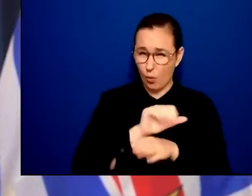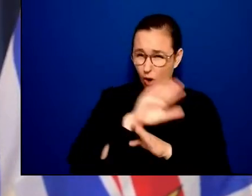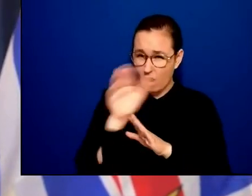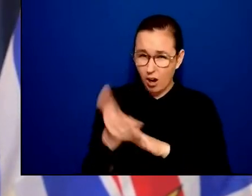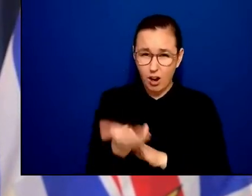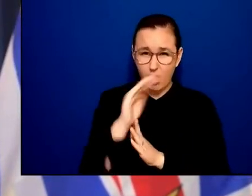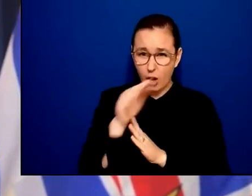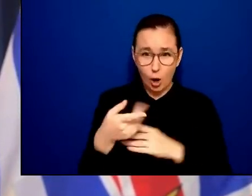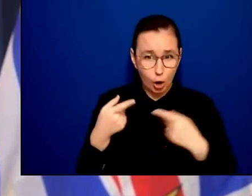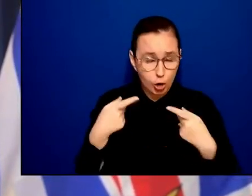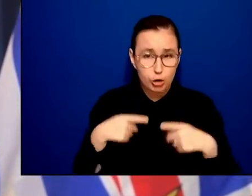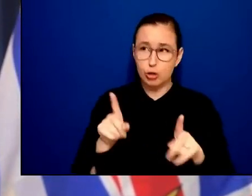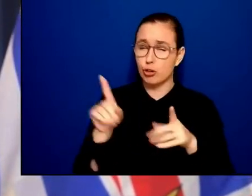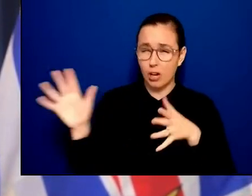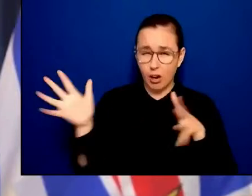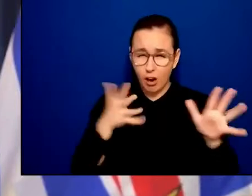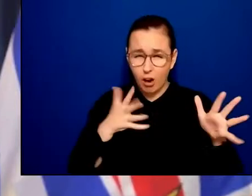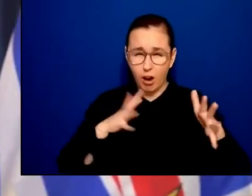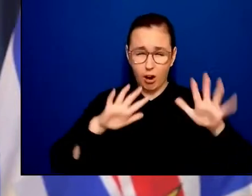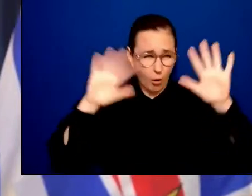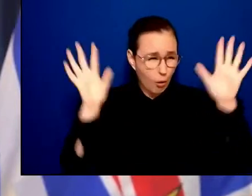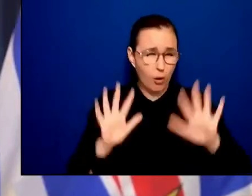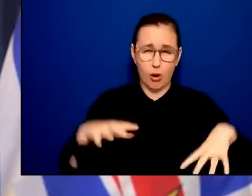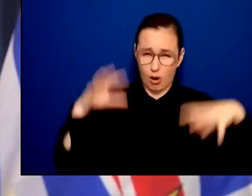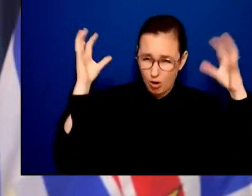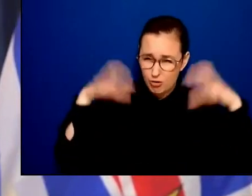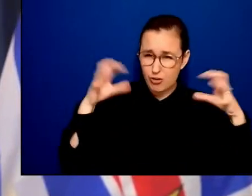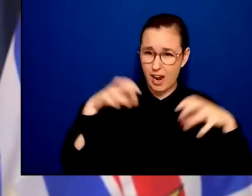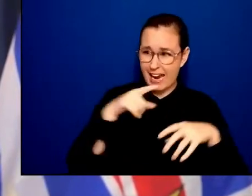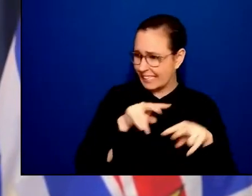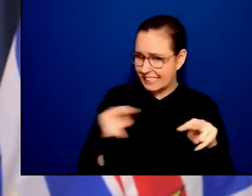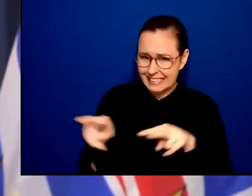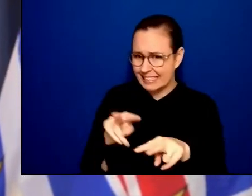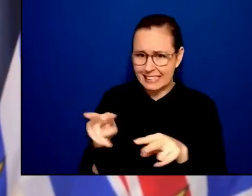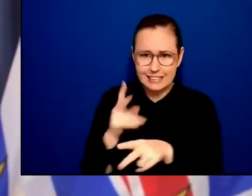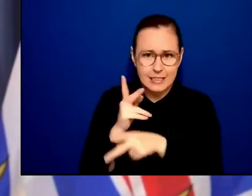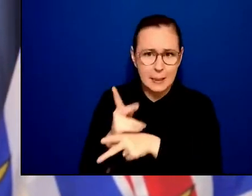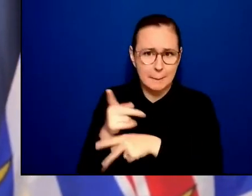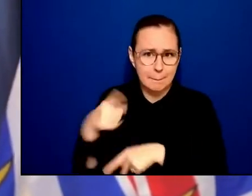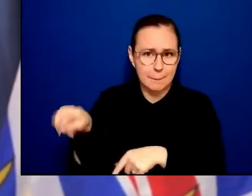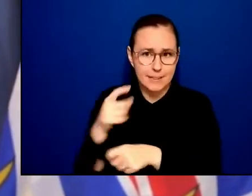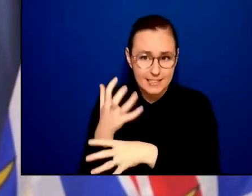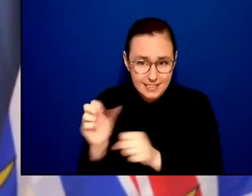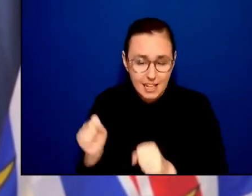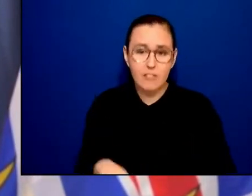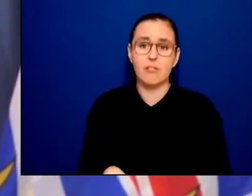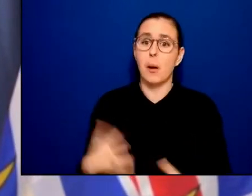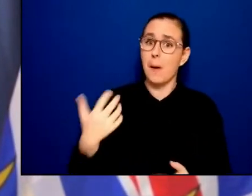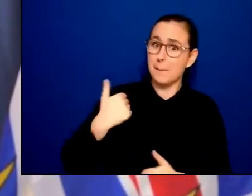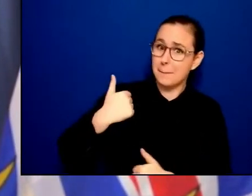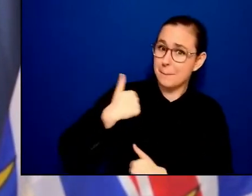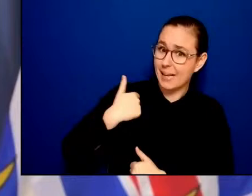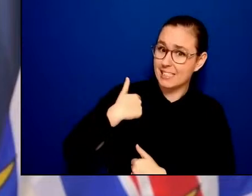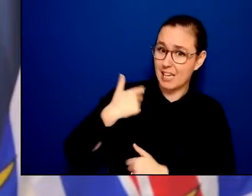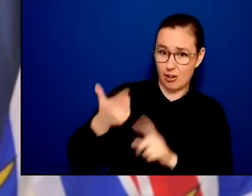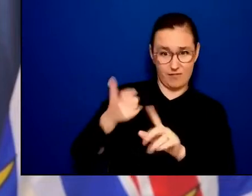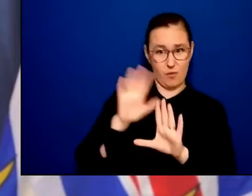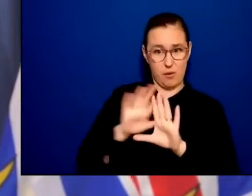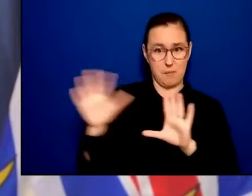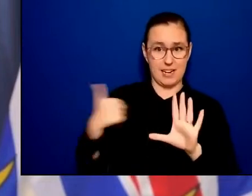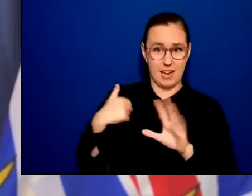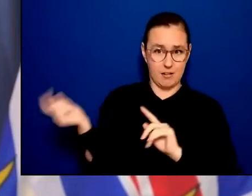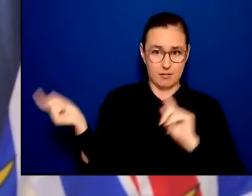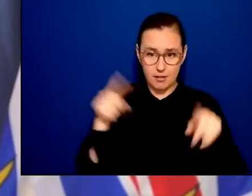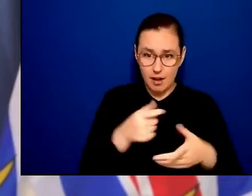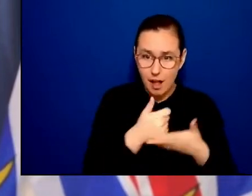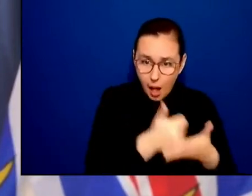safe. Members of the Canadian military, search and rescue volunteers, local government officials, fire departments and volunteers,